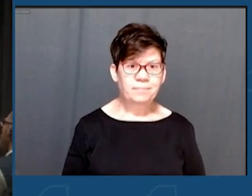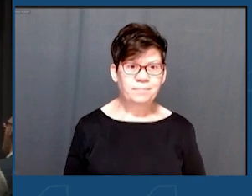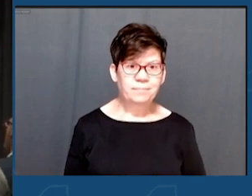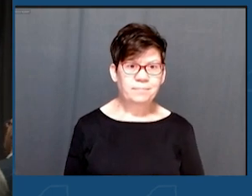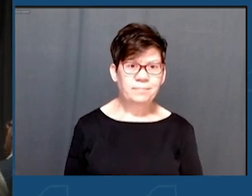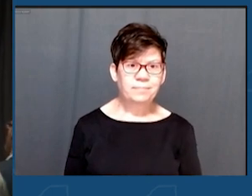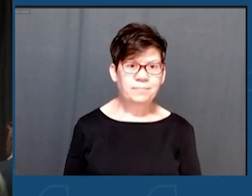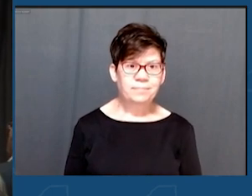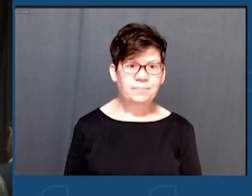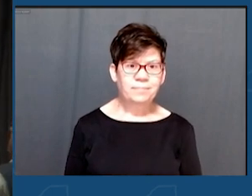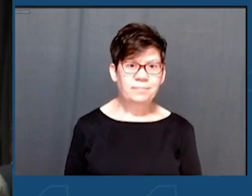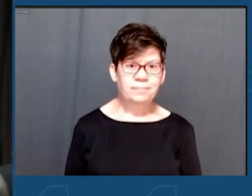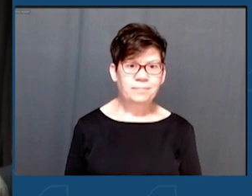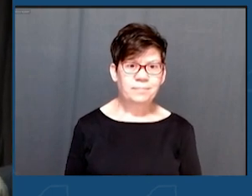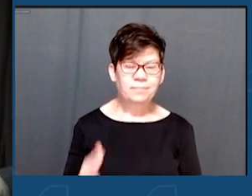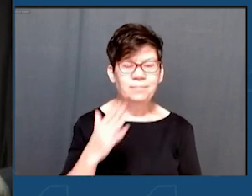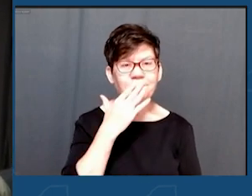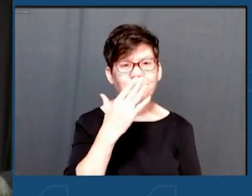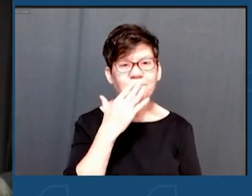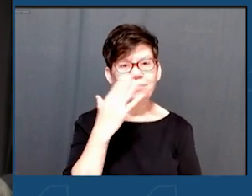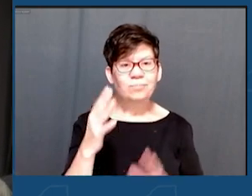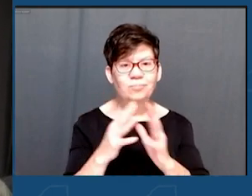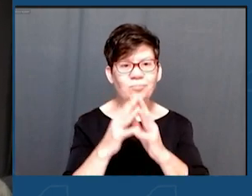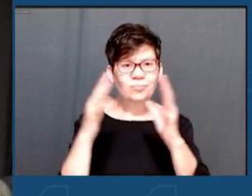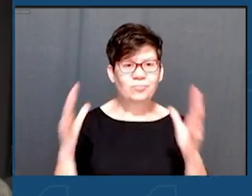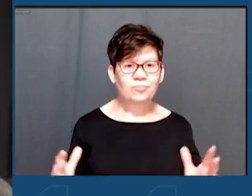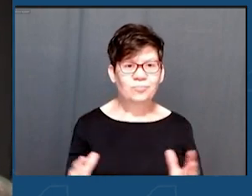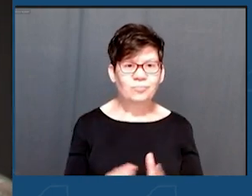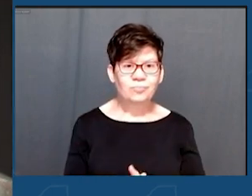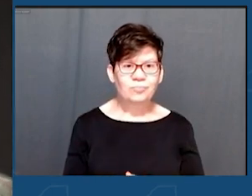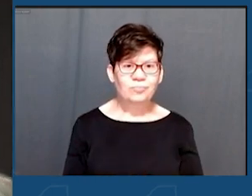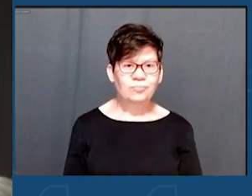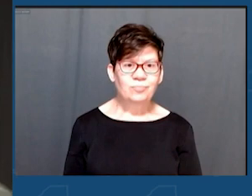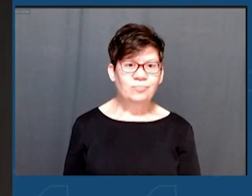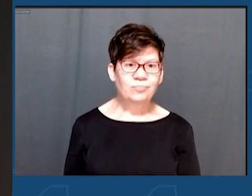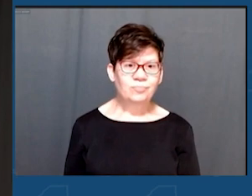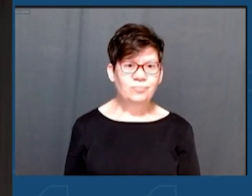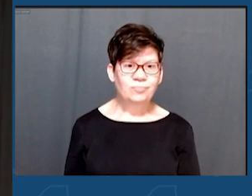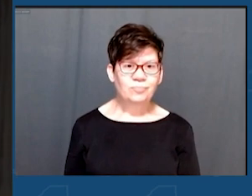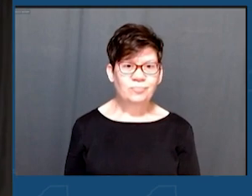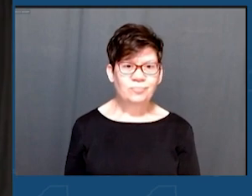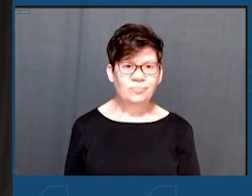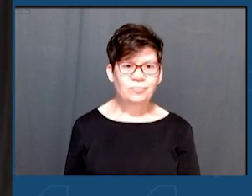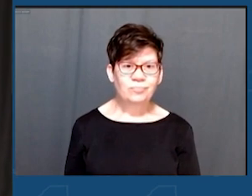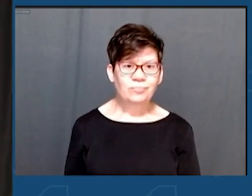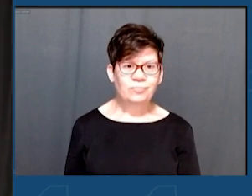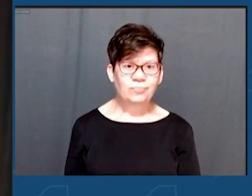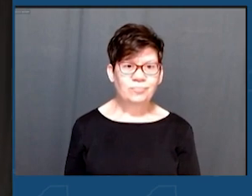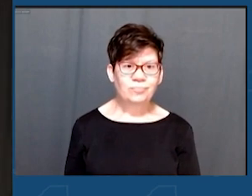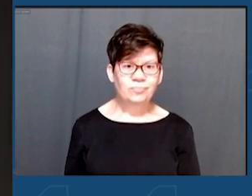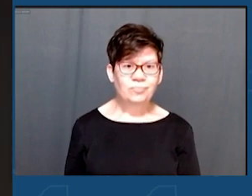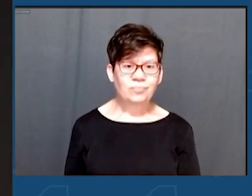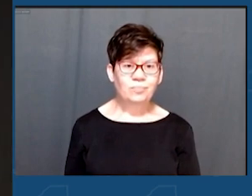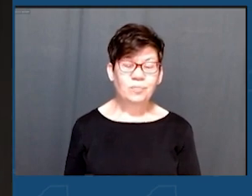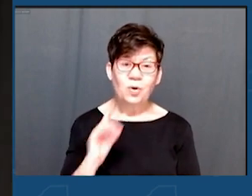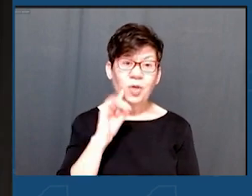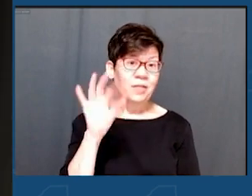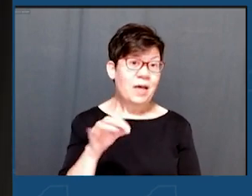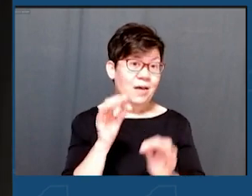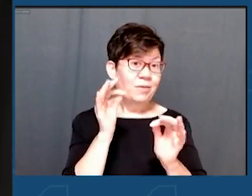Thank you very much. Thank you. Thank you. Well, I had the shortest commute I've had in a long